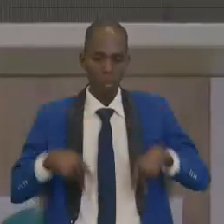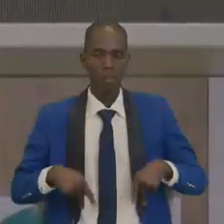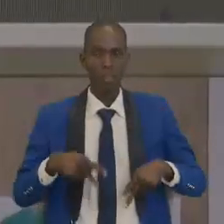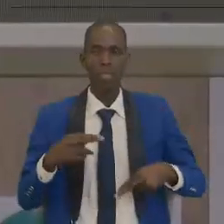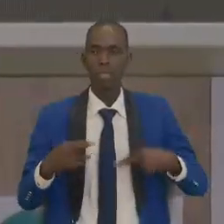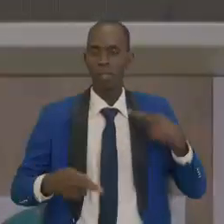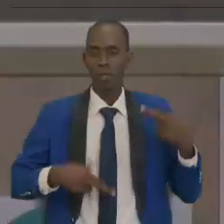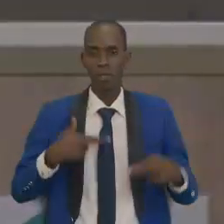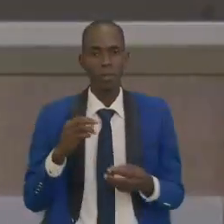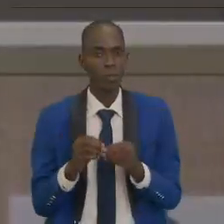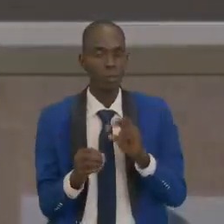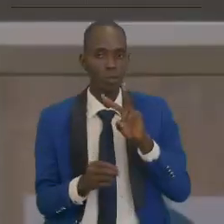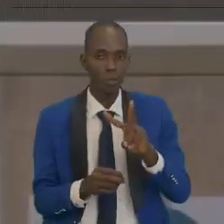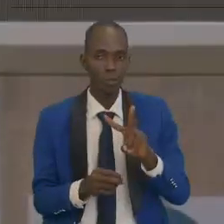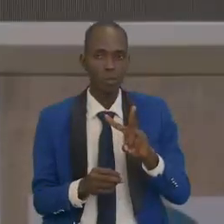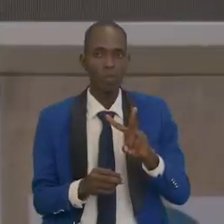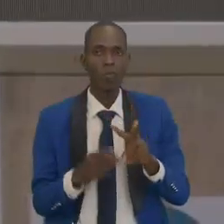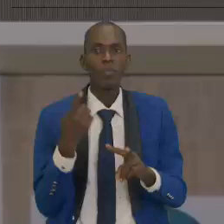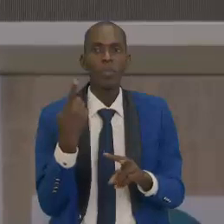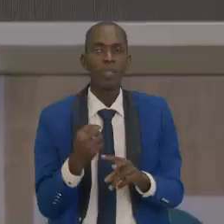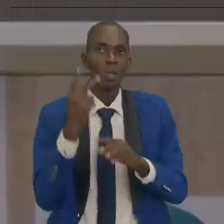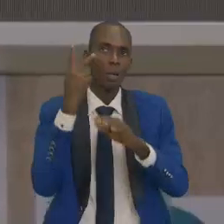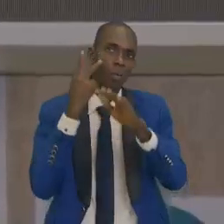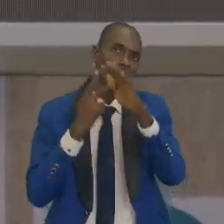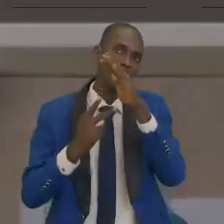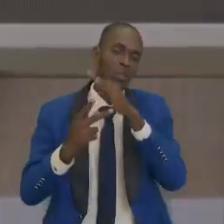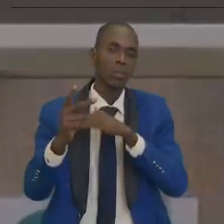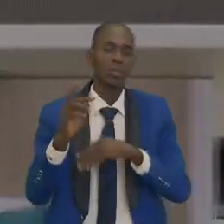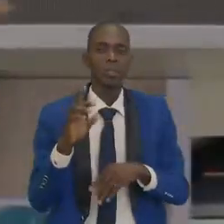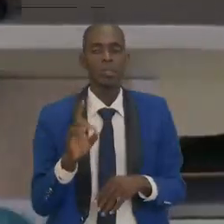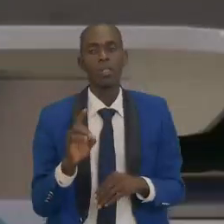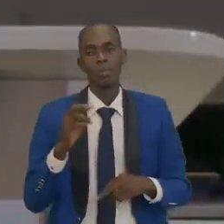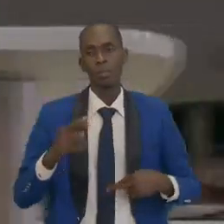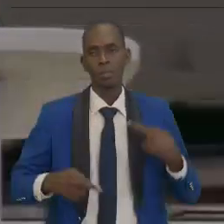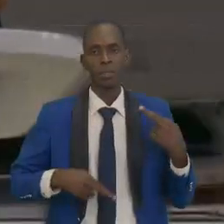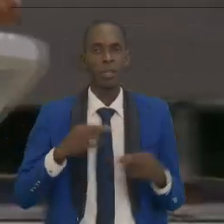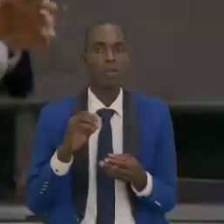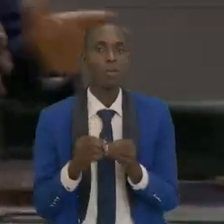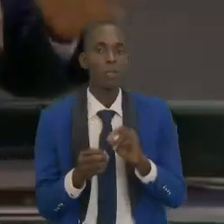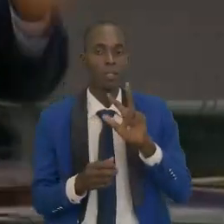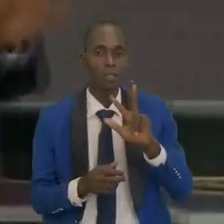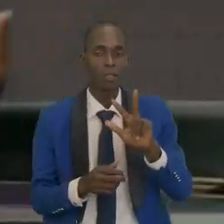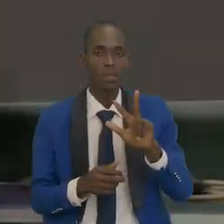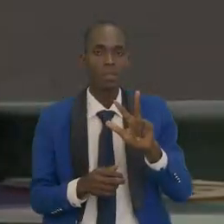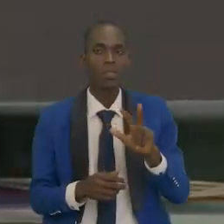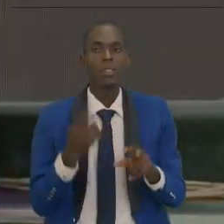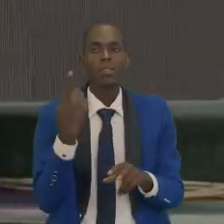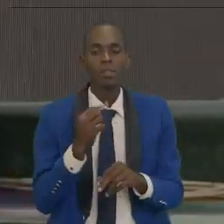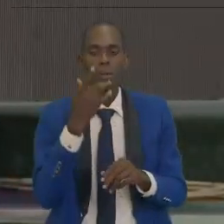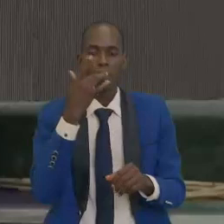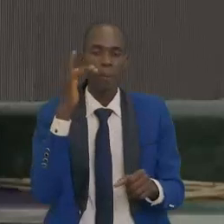number two the prophesied Revival number three the promise